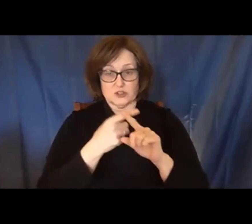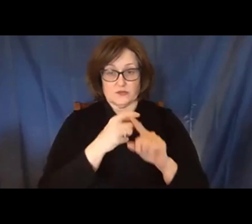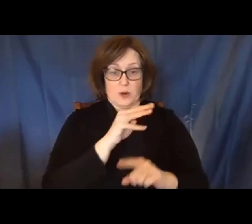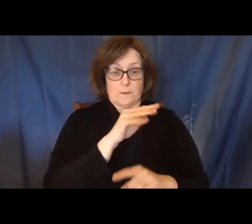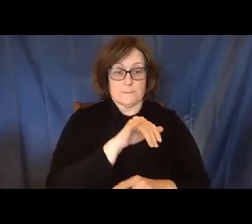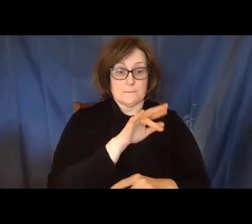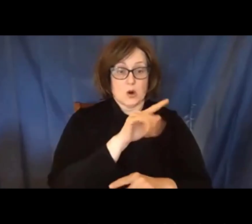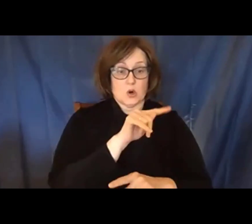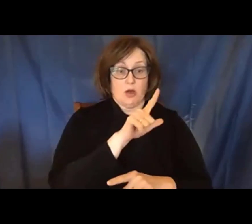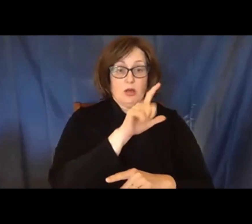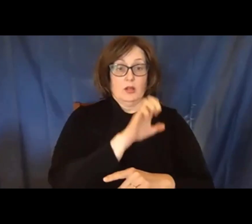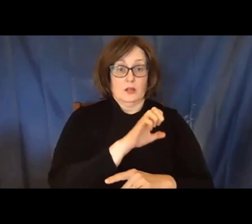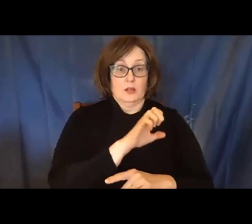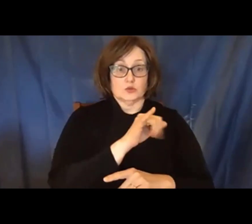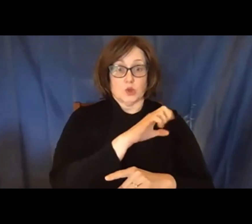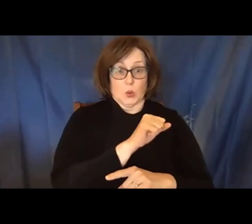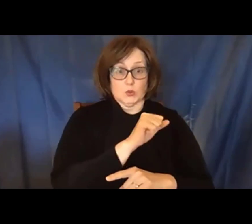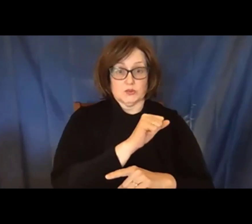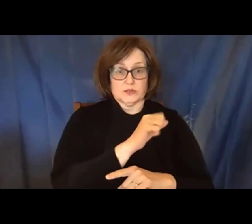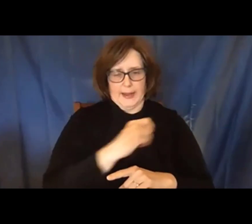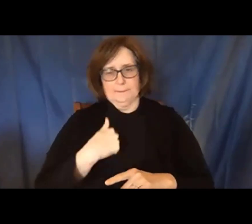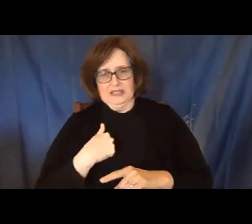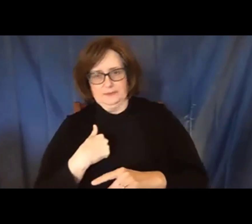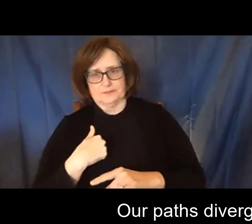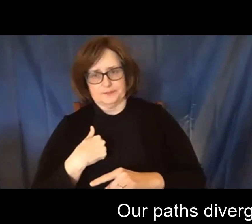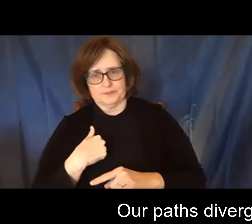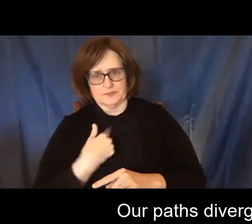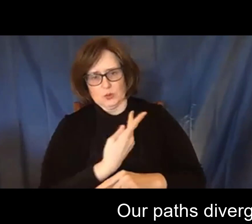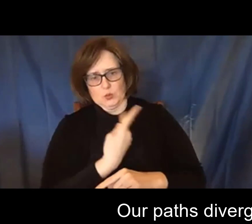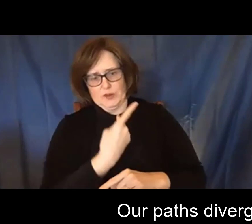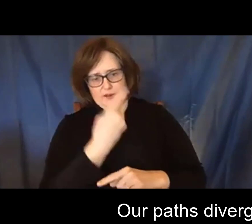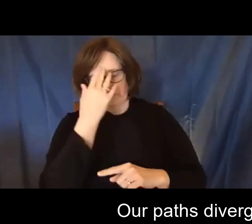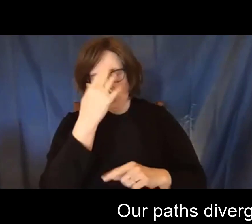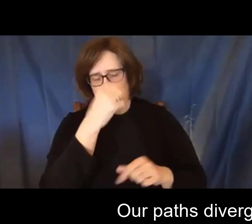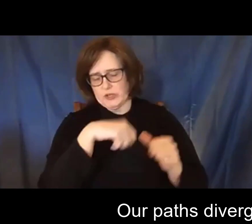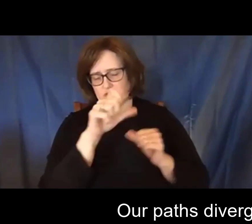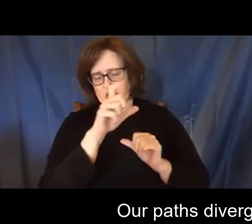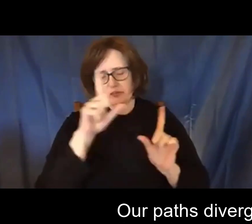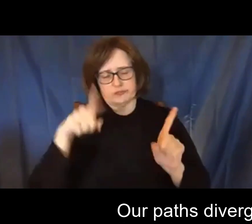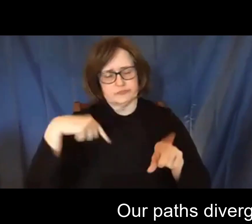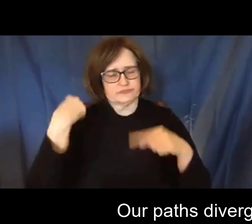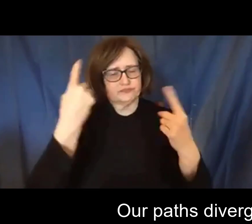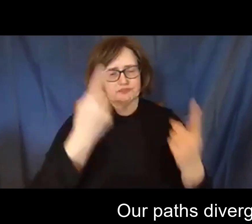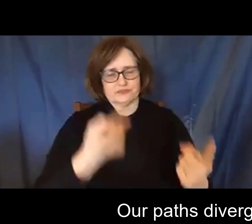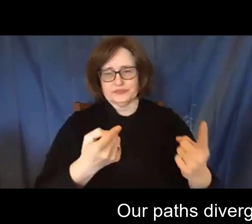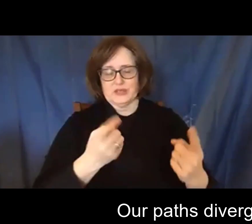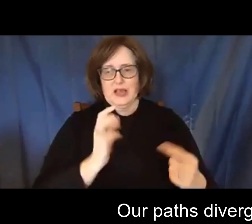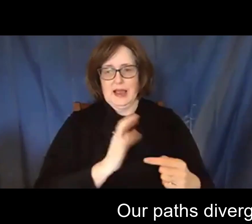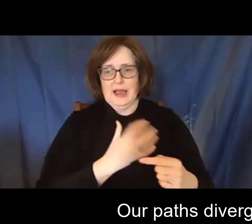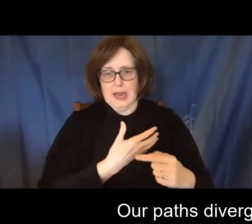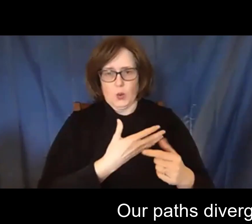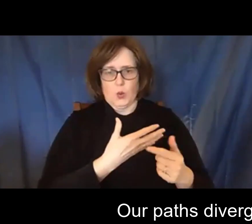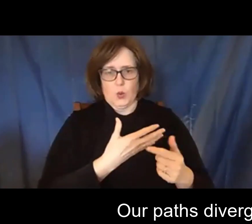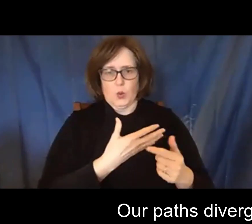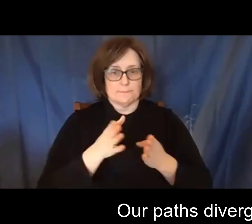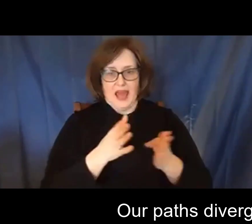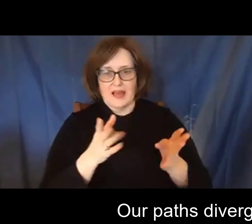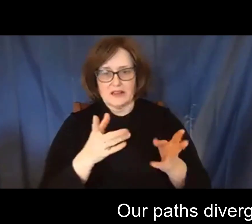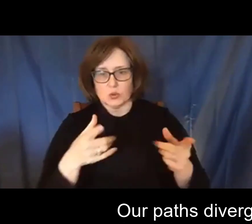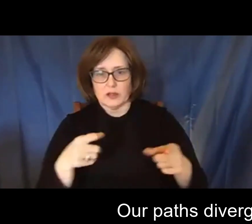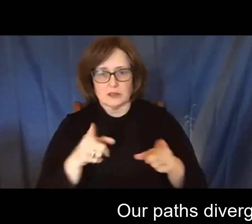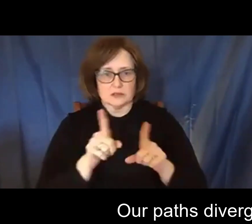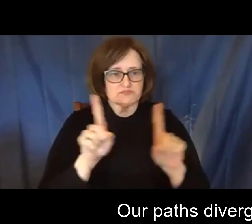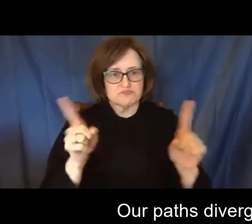myself. We have known each other since forever, our paths diverging and intersecting throughout the